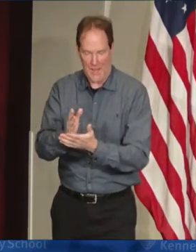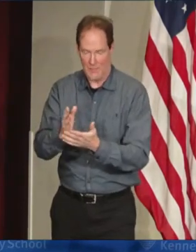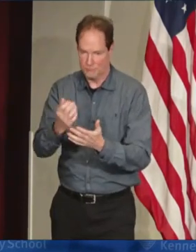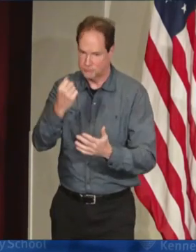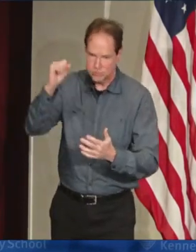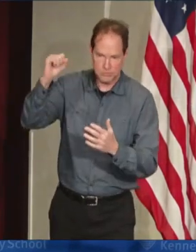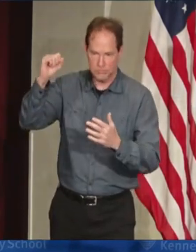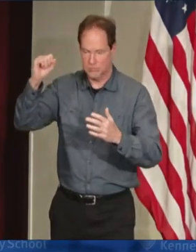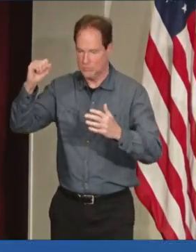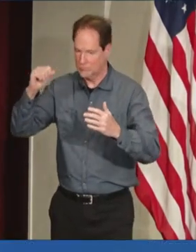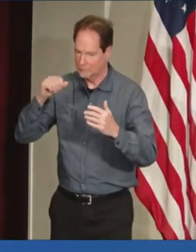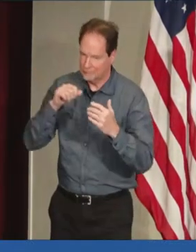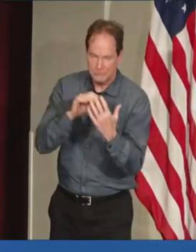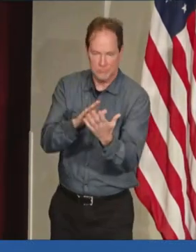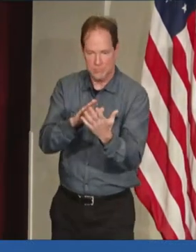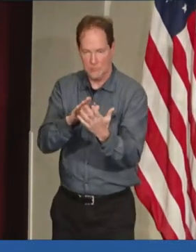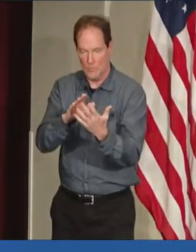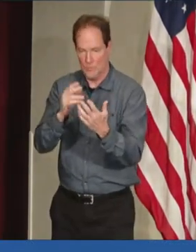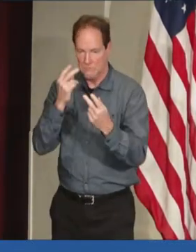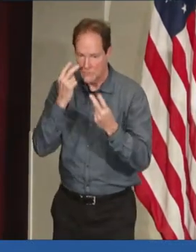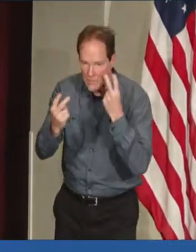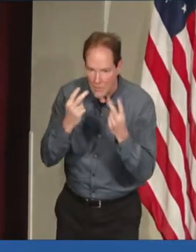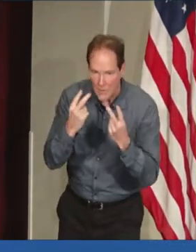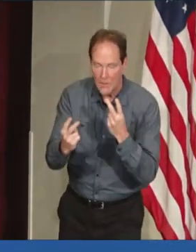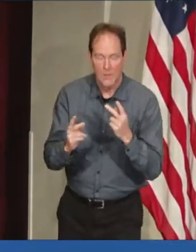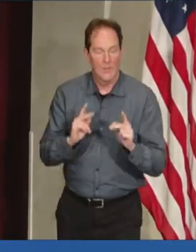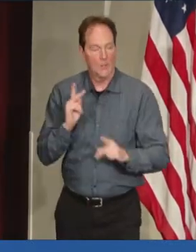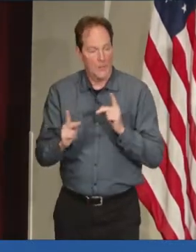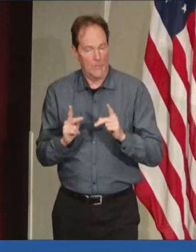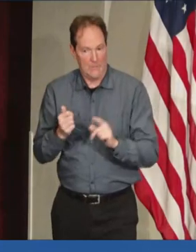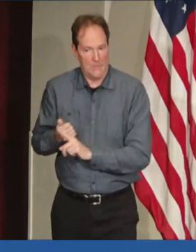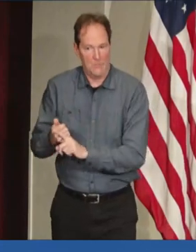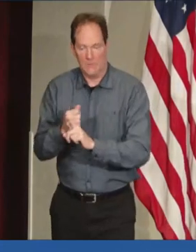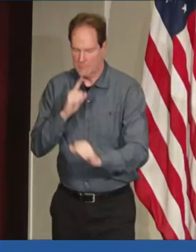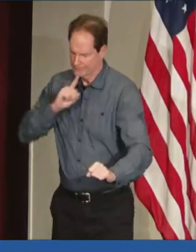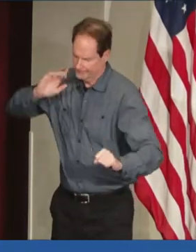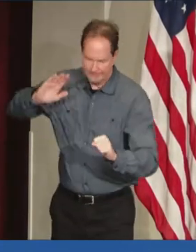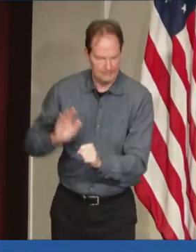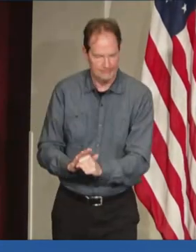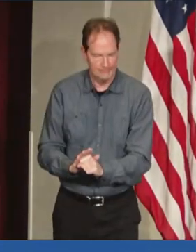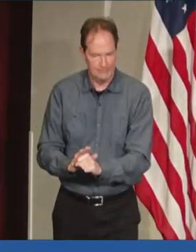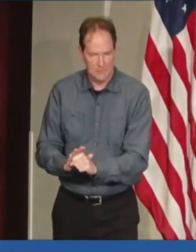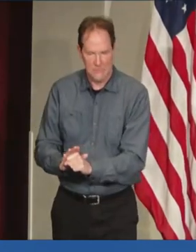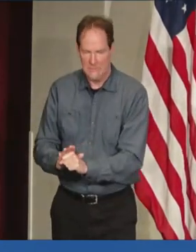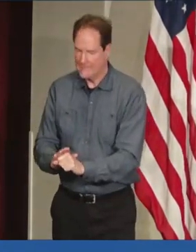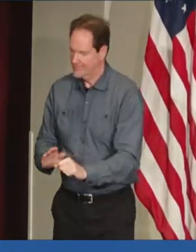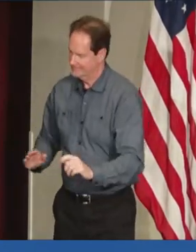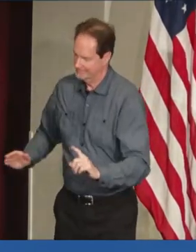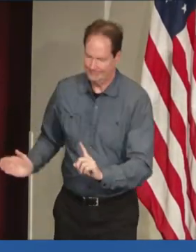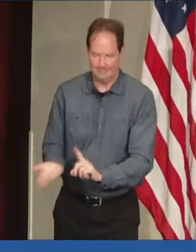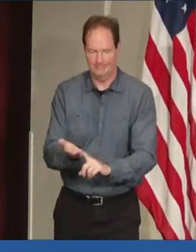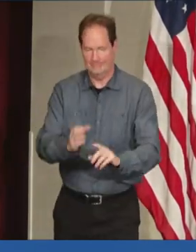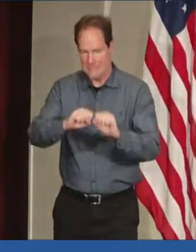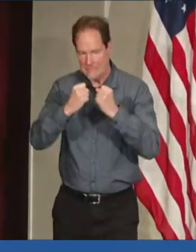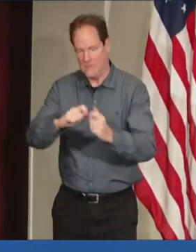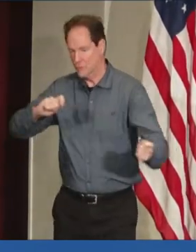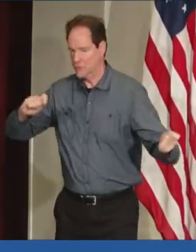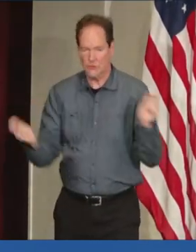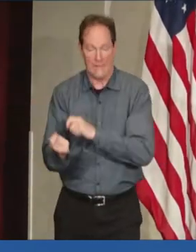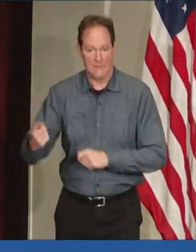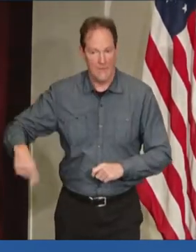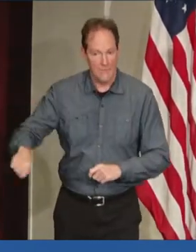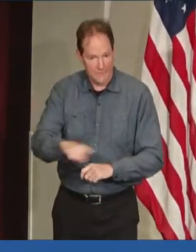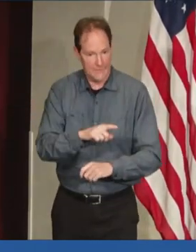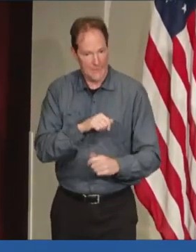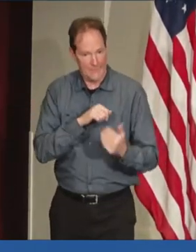to see that people who were so committed to changing society, that they were risking